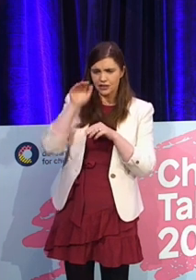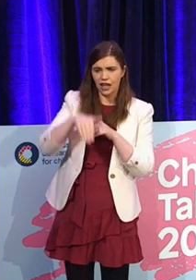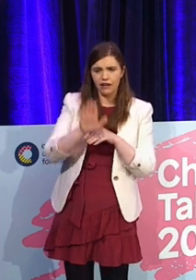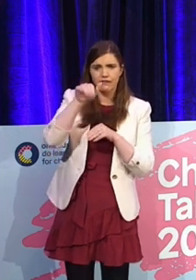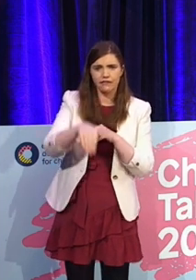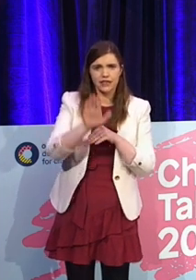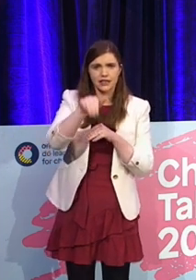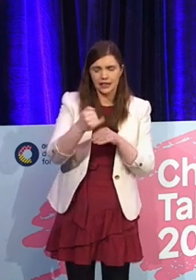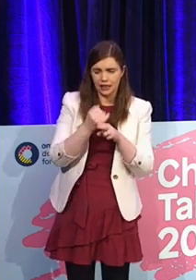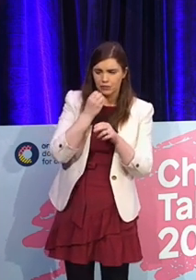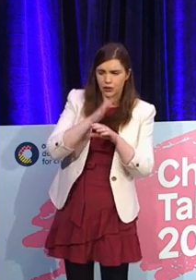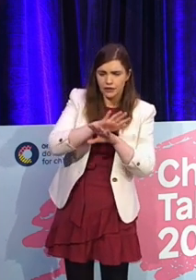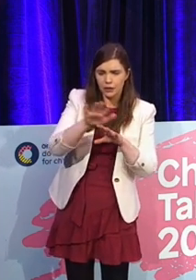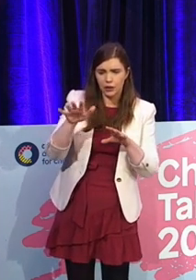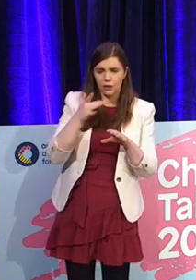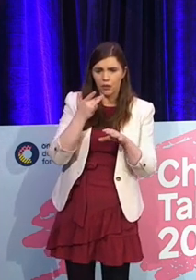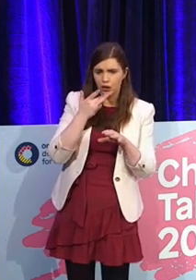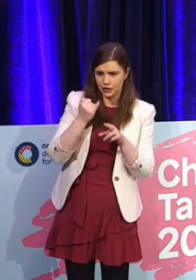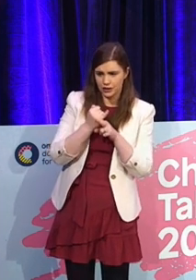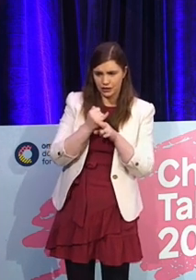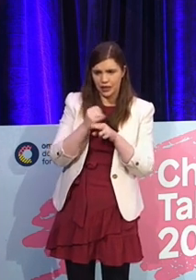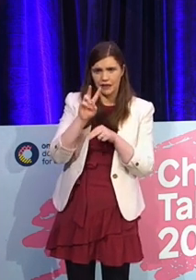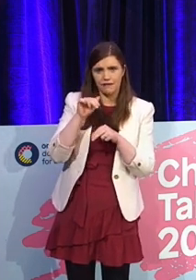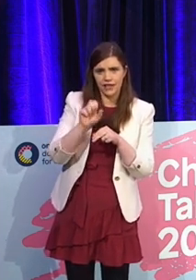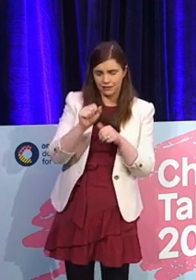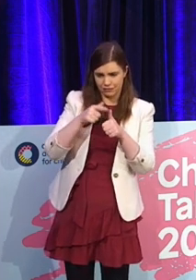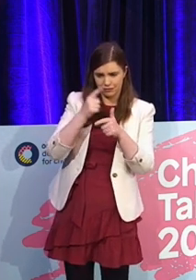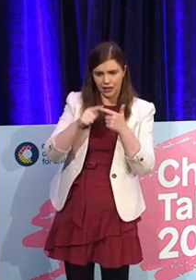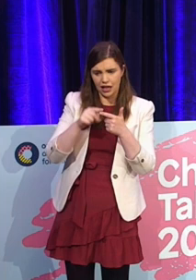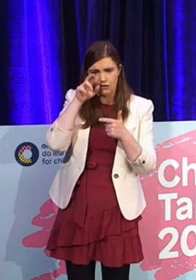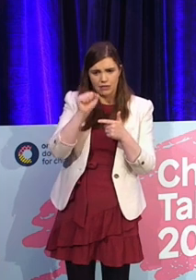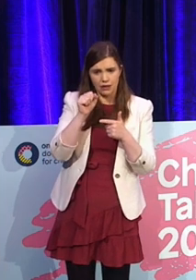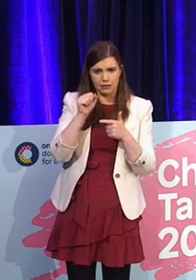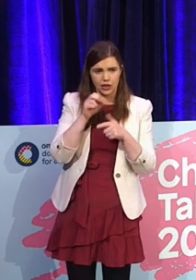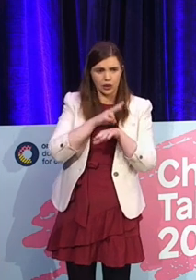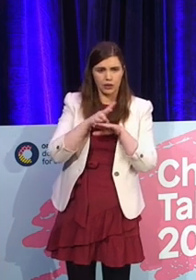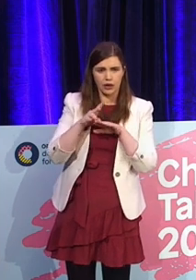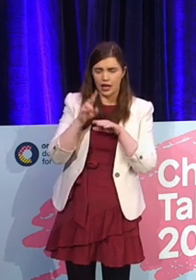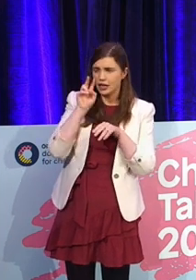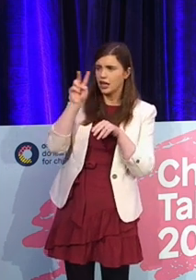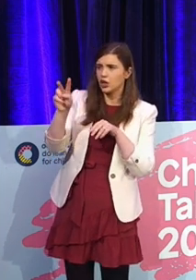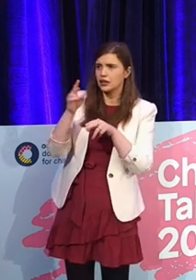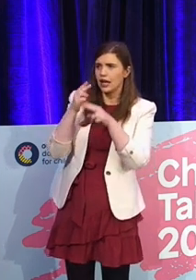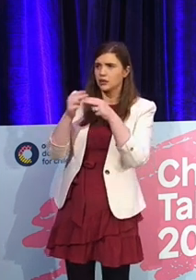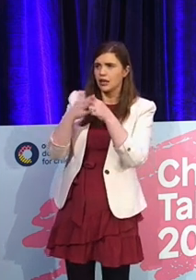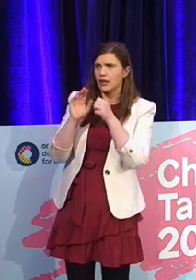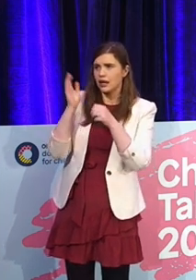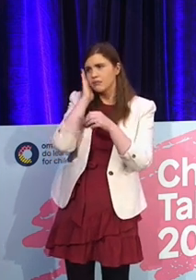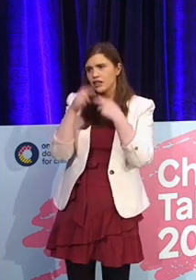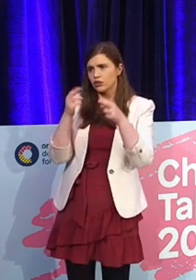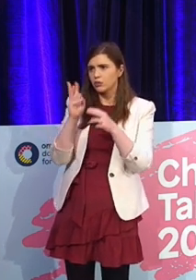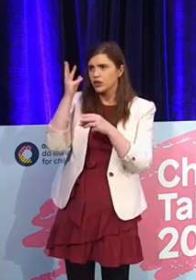Venice or monkeys taking over a town in Thailand. I remembered the quieter atmosphere outside my bedroom window. Less